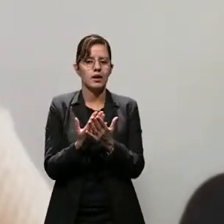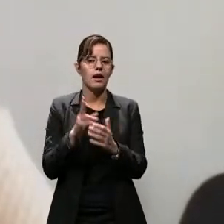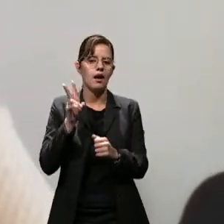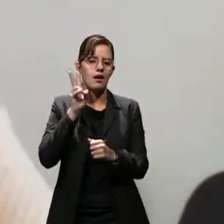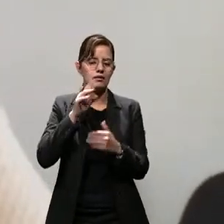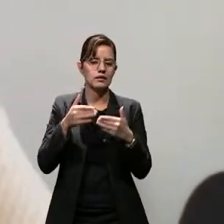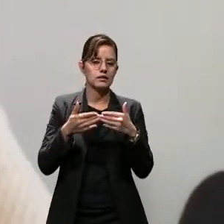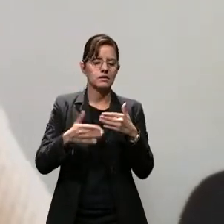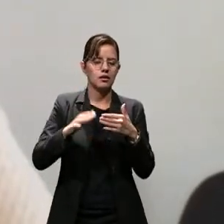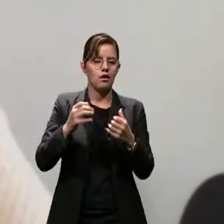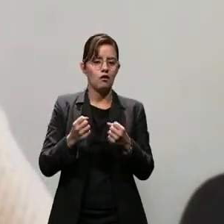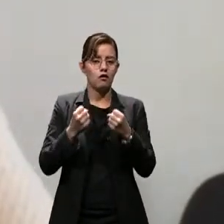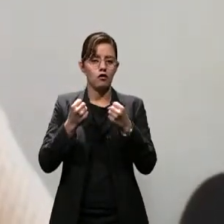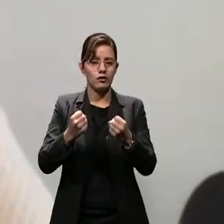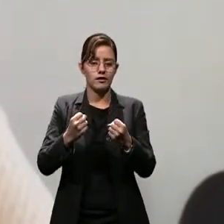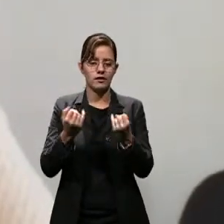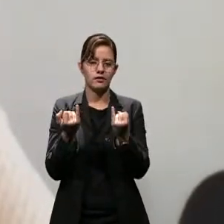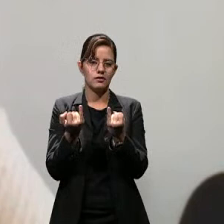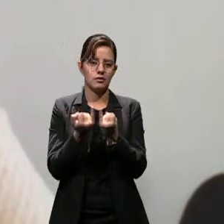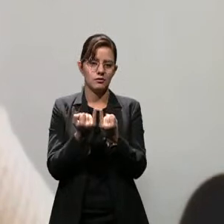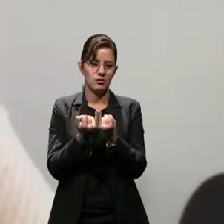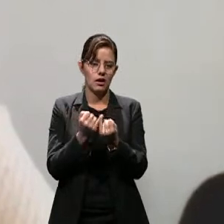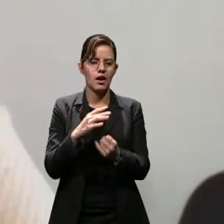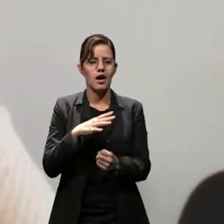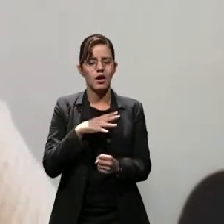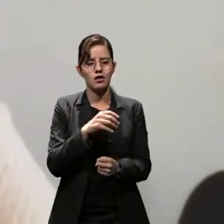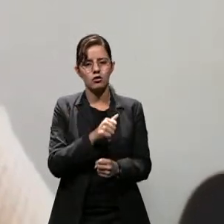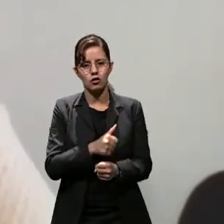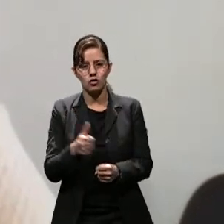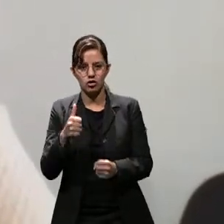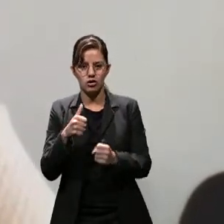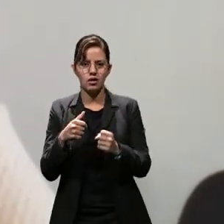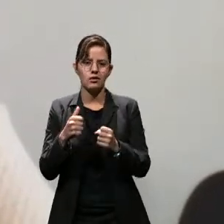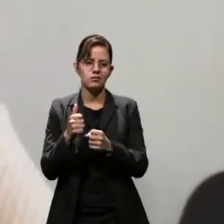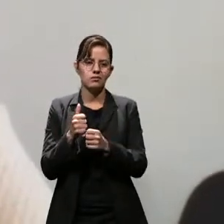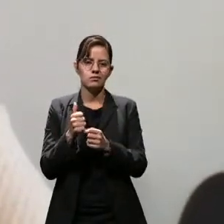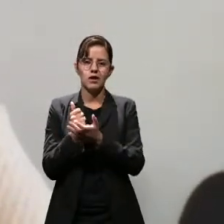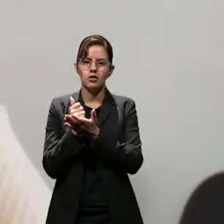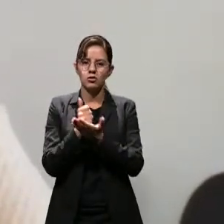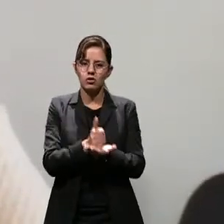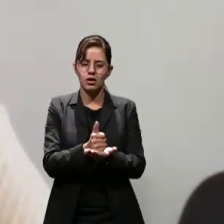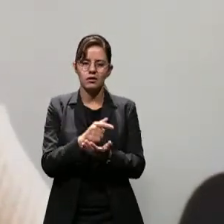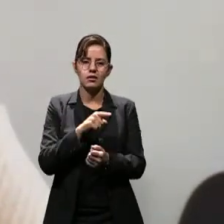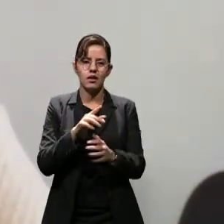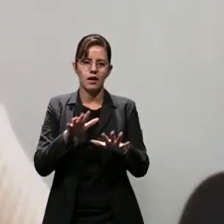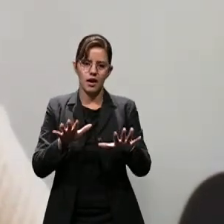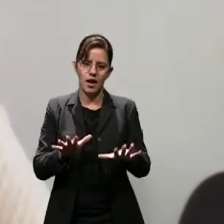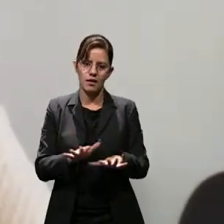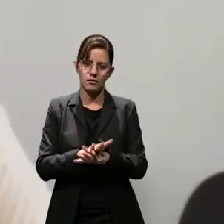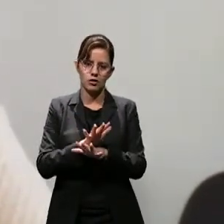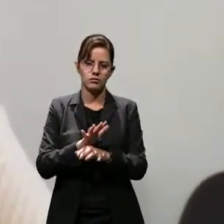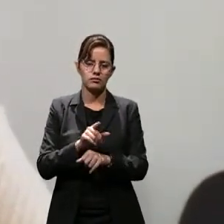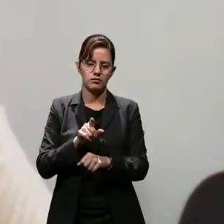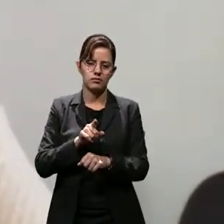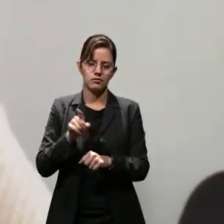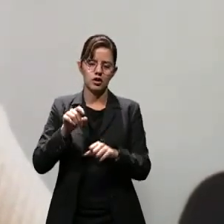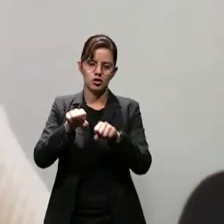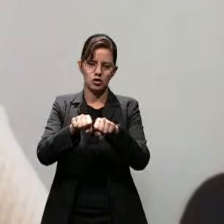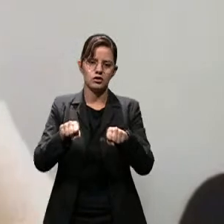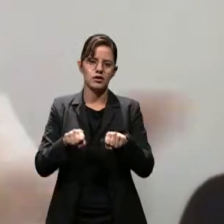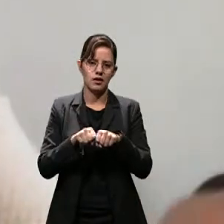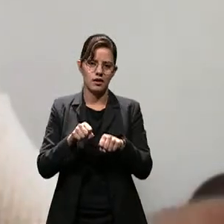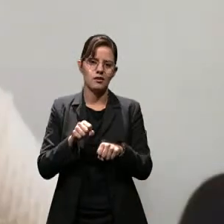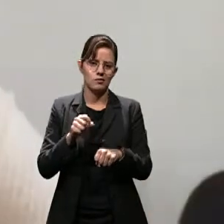they are not or going together with mechanisms that allow the deep